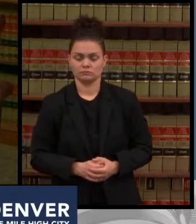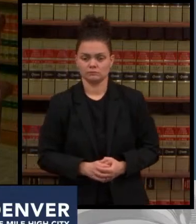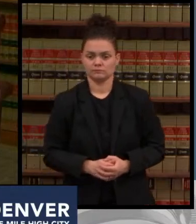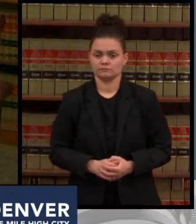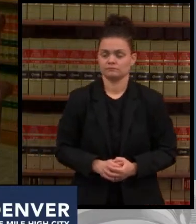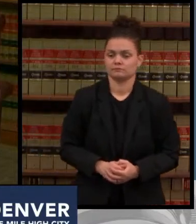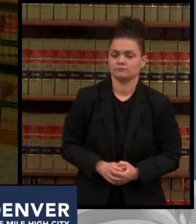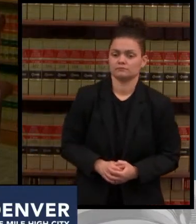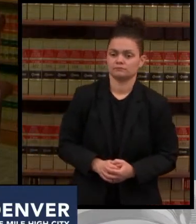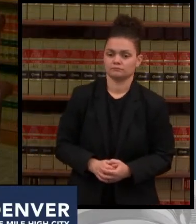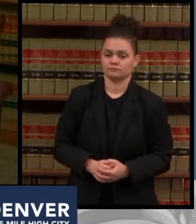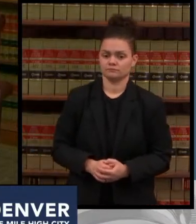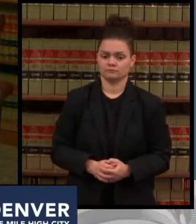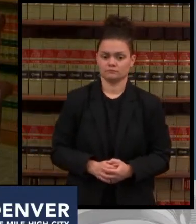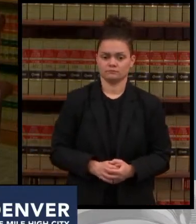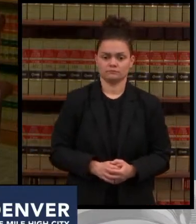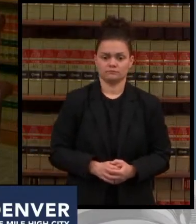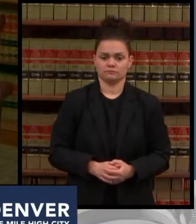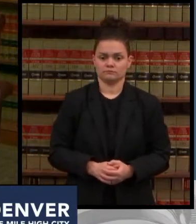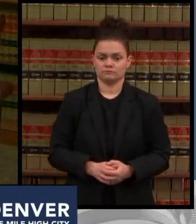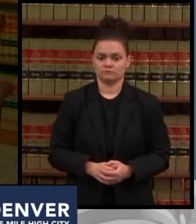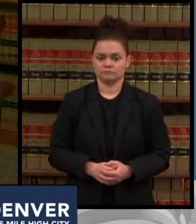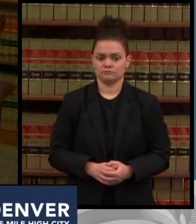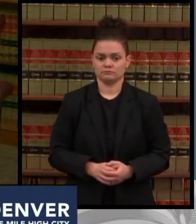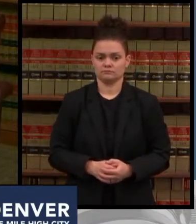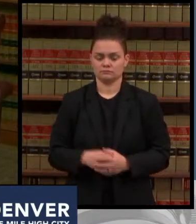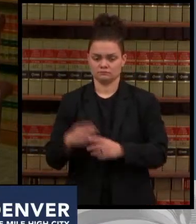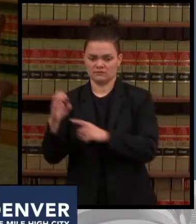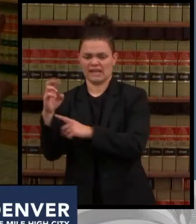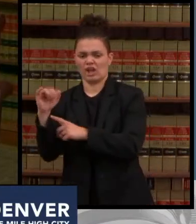This is Eric Hines with Business Den. Go ahead.